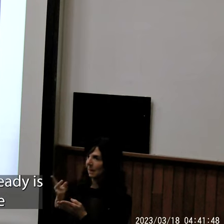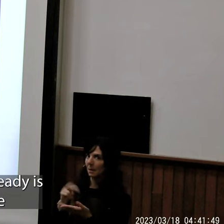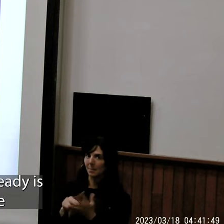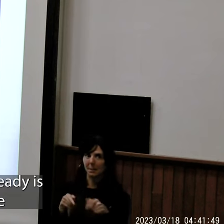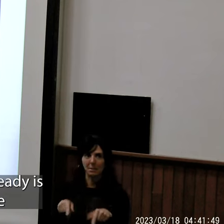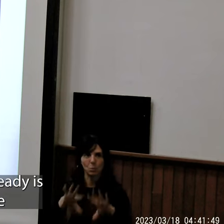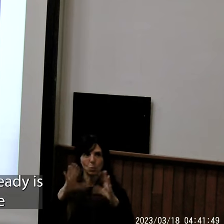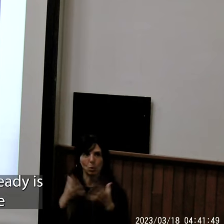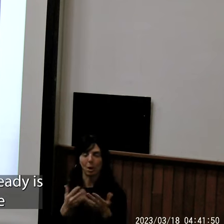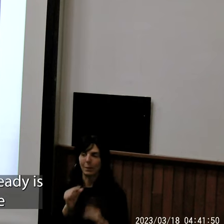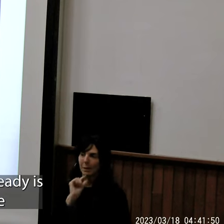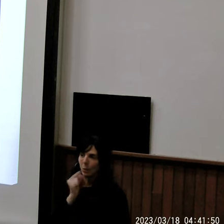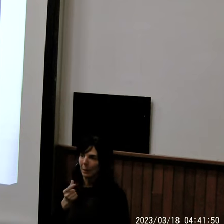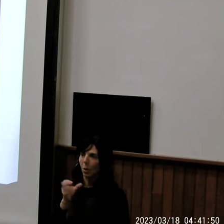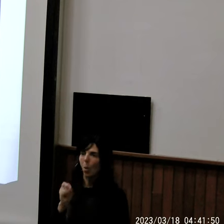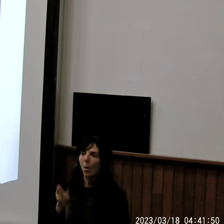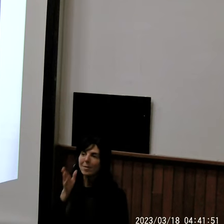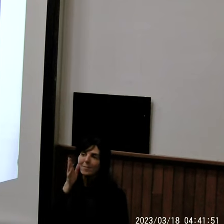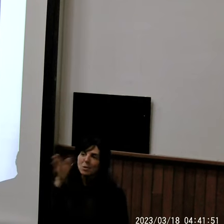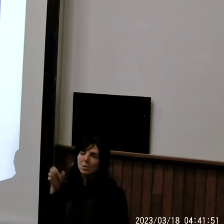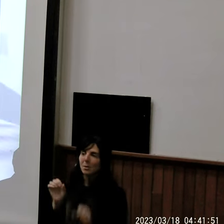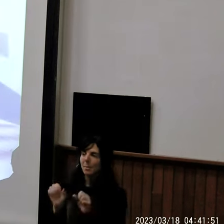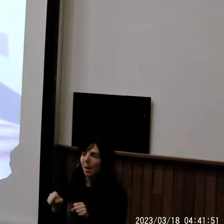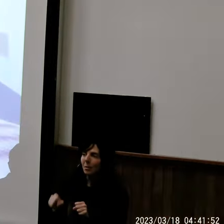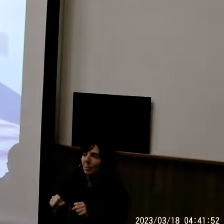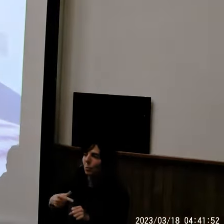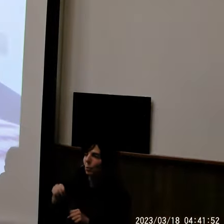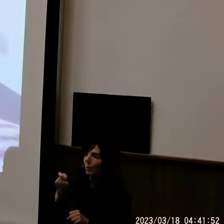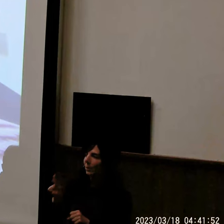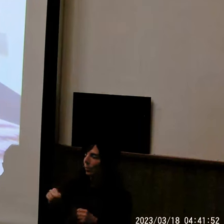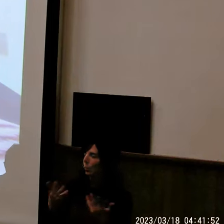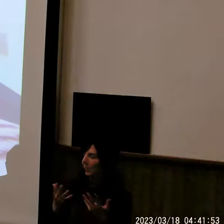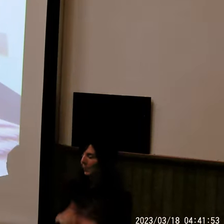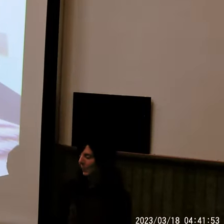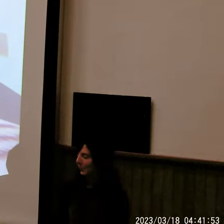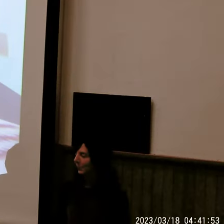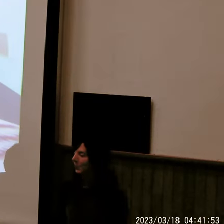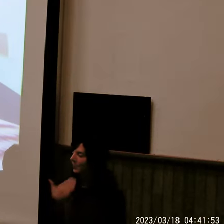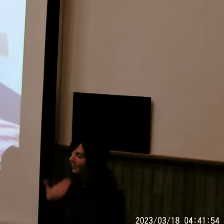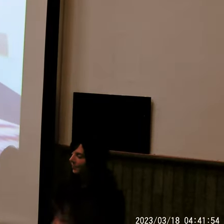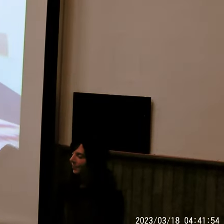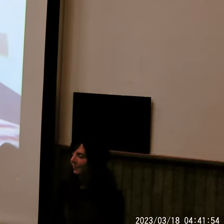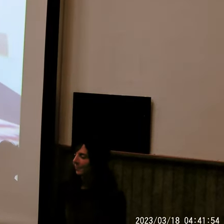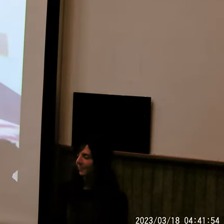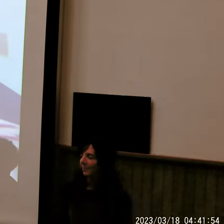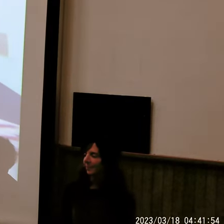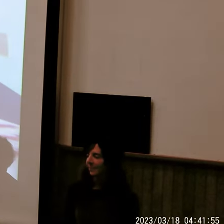already is and how queer it could become. Thanks.